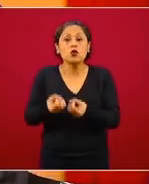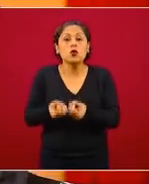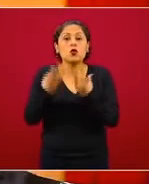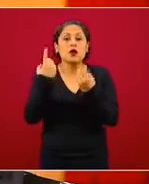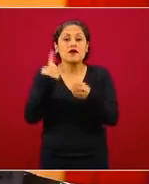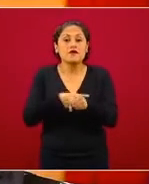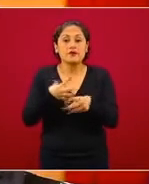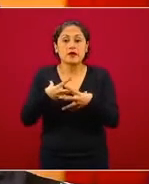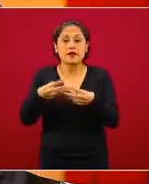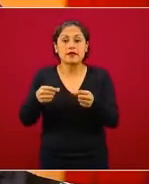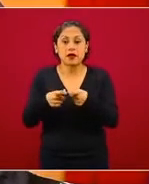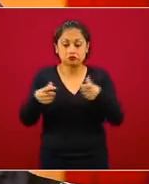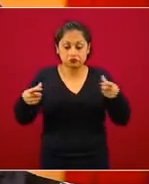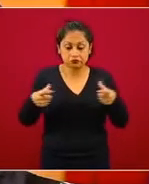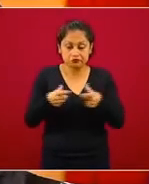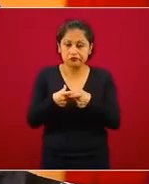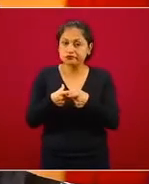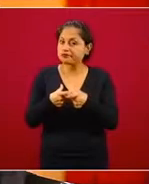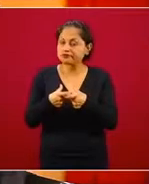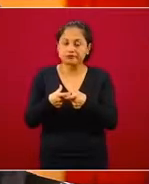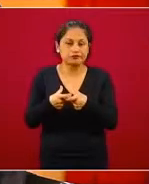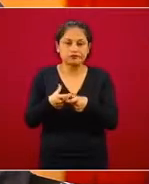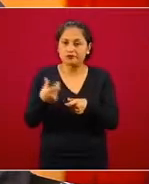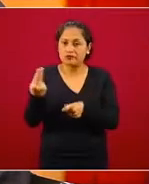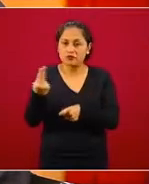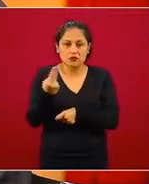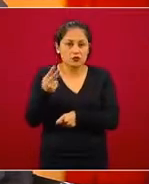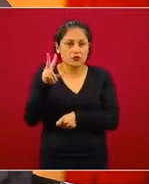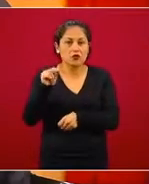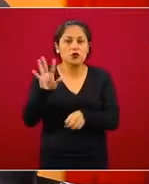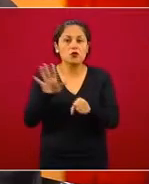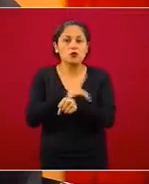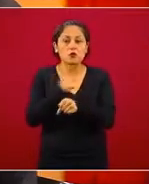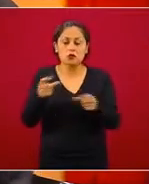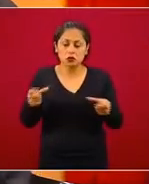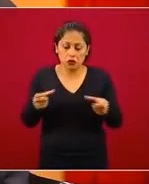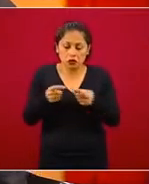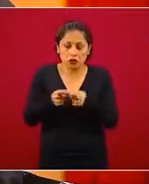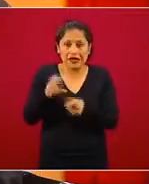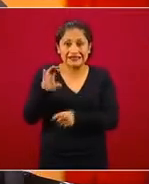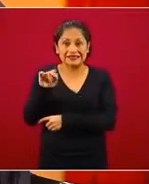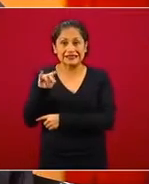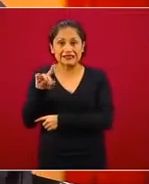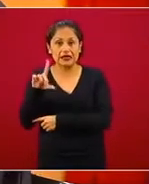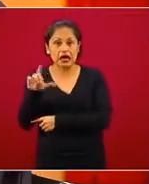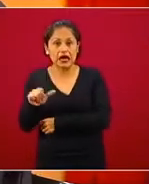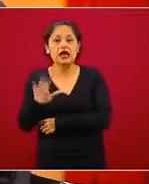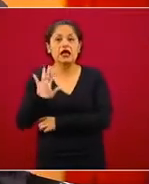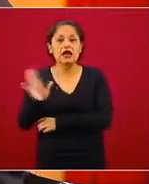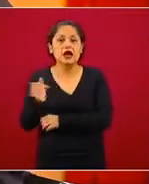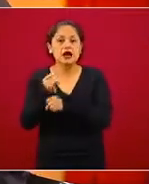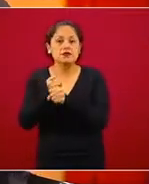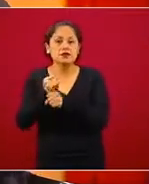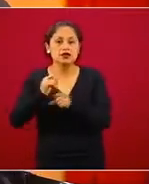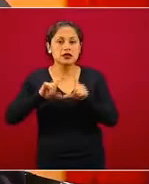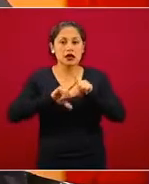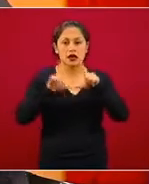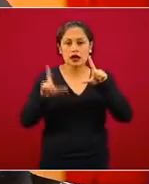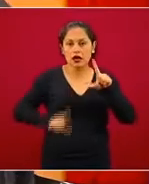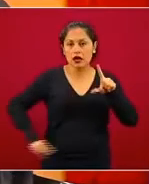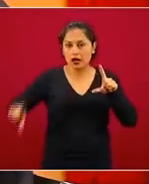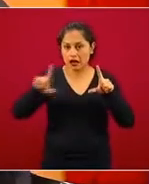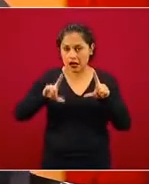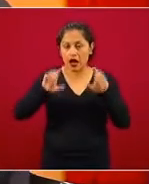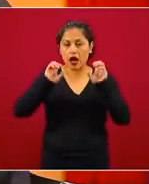la hospitals. necesaria, And porque as son we muy have also poquitas commented unidades. before, El modelo sometimes Centinela the opera para el hospitals are reconocimiento full and nacional we send people to y different de ones. gruesas